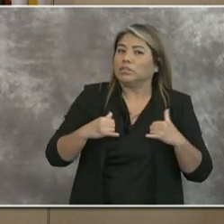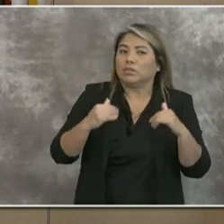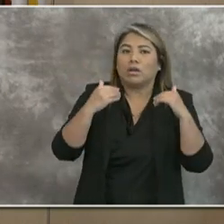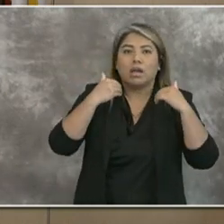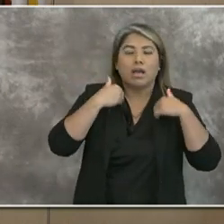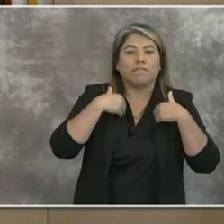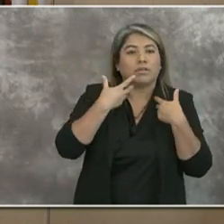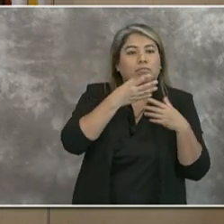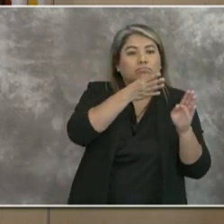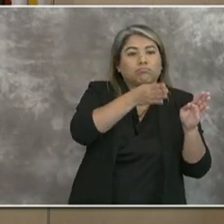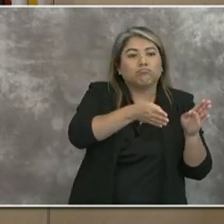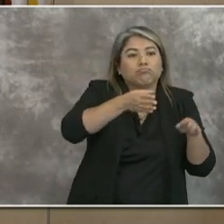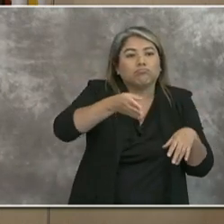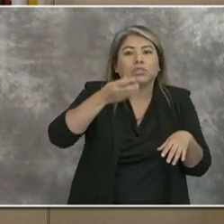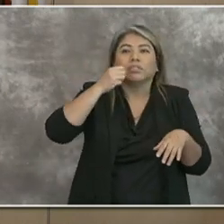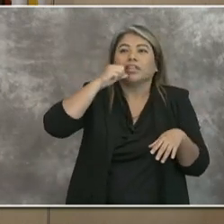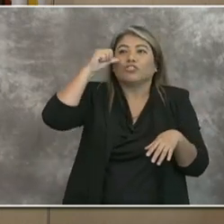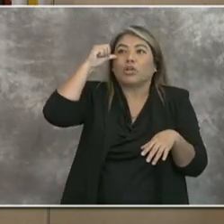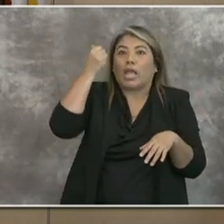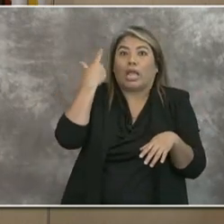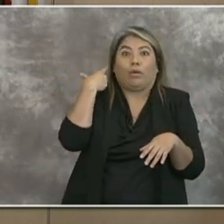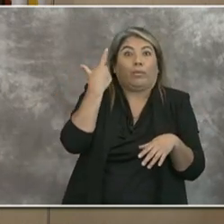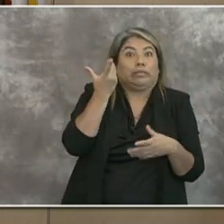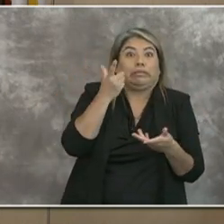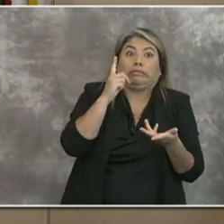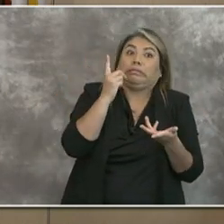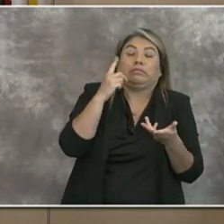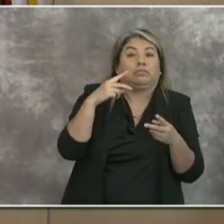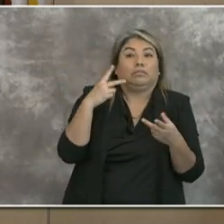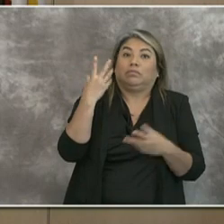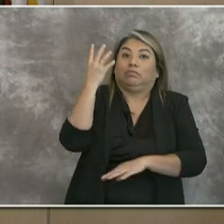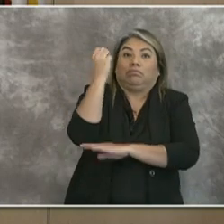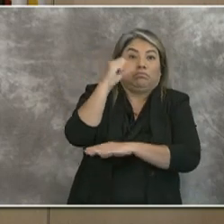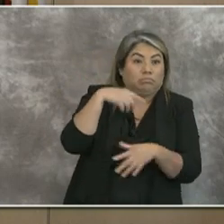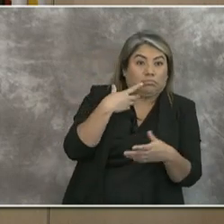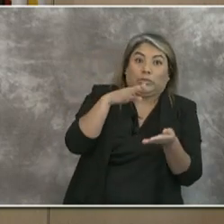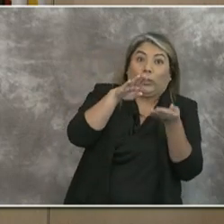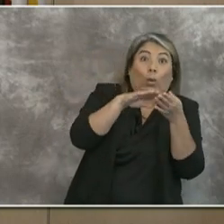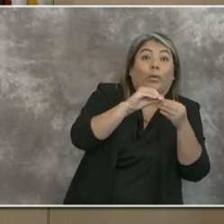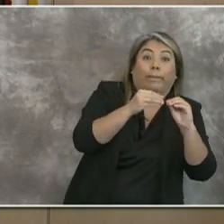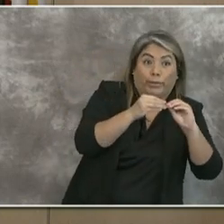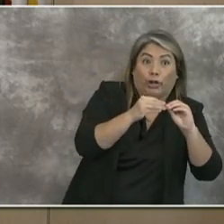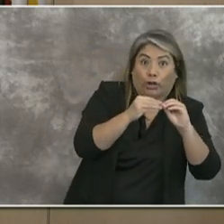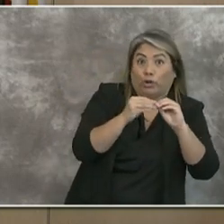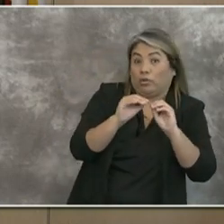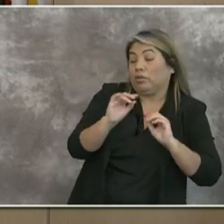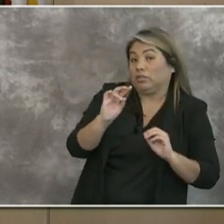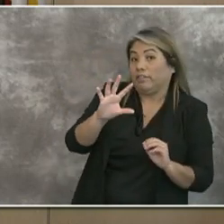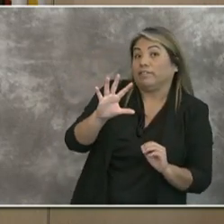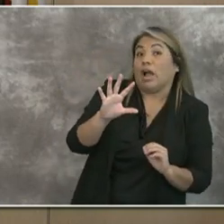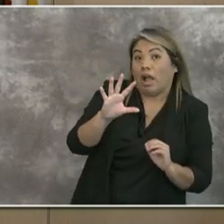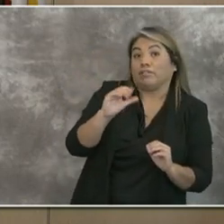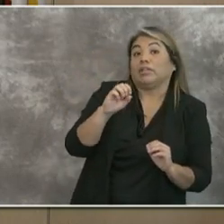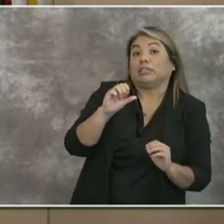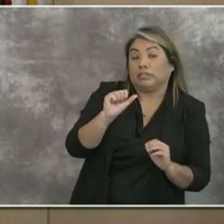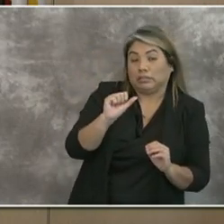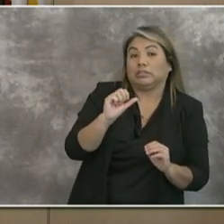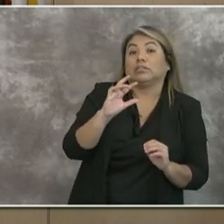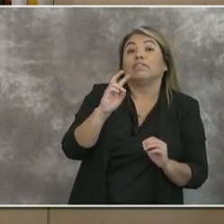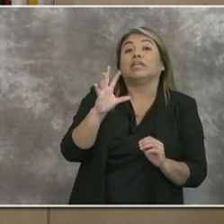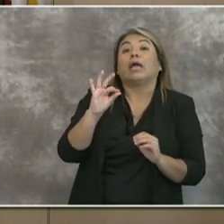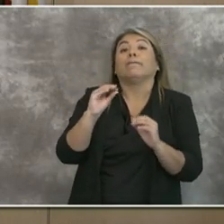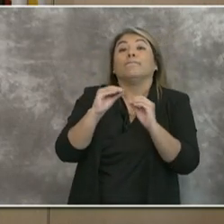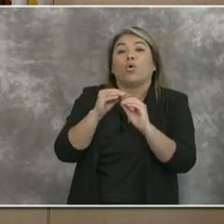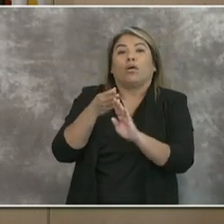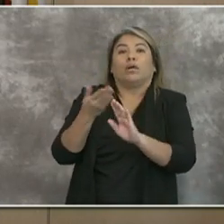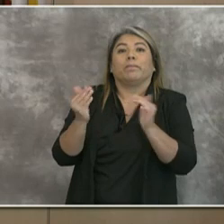from day to day. Yesterday was the lowest number of cases at 75 or 79 more than the